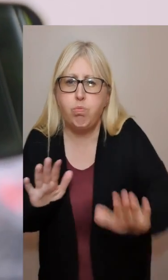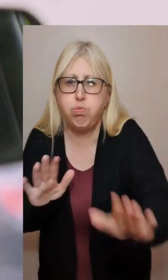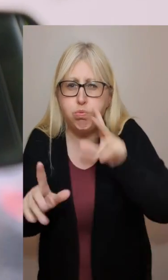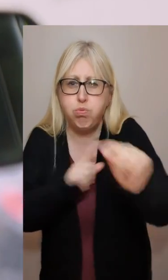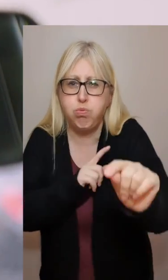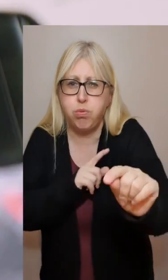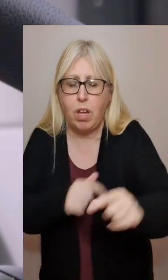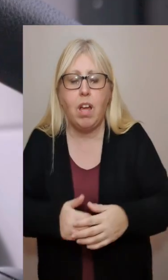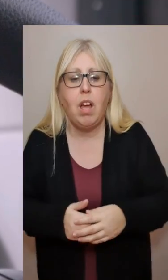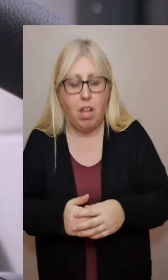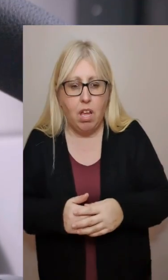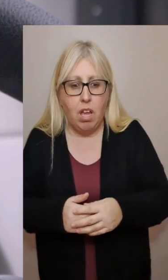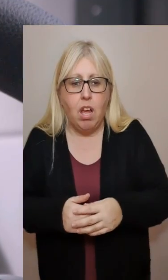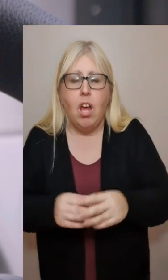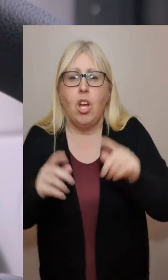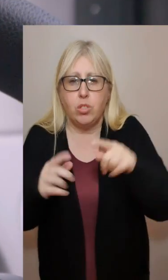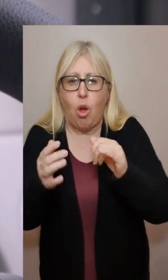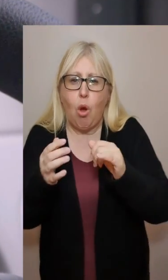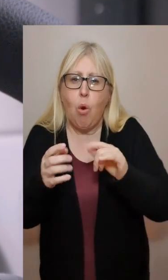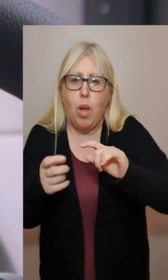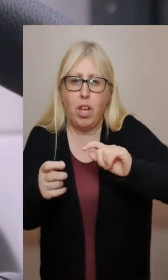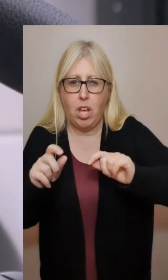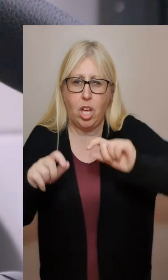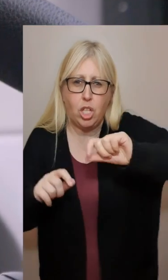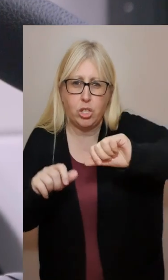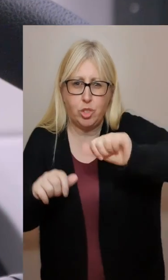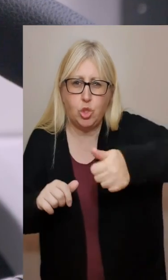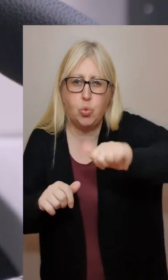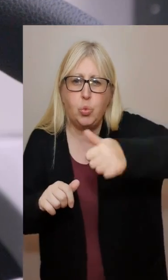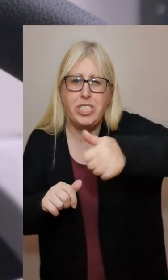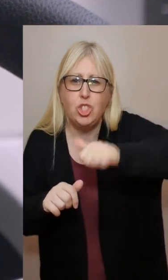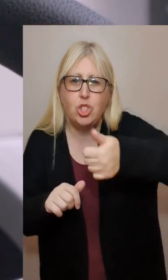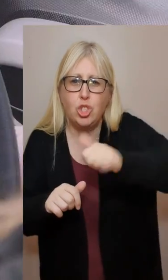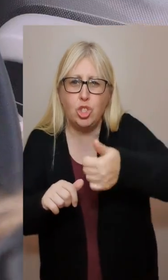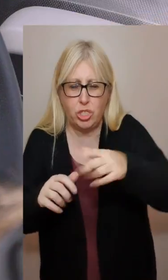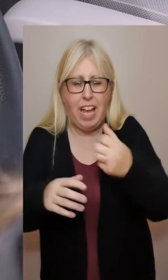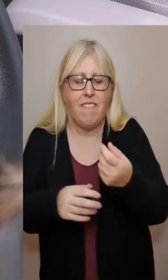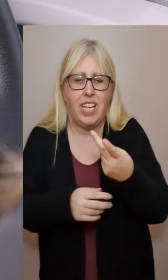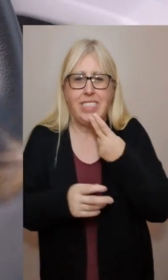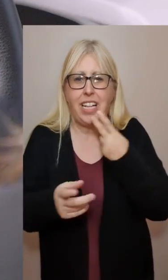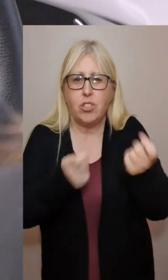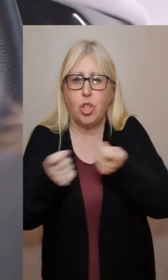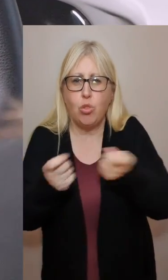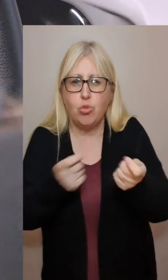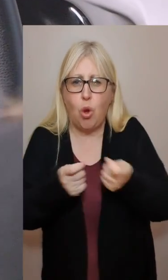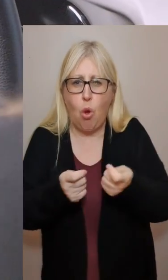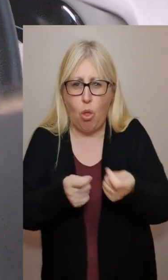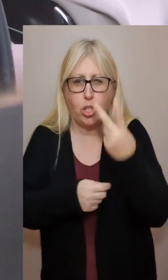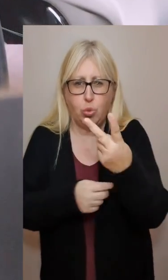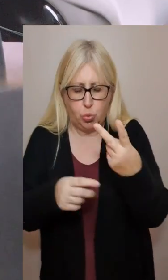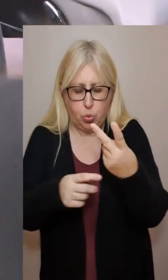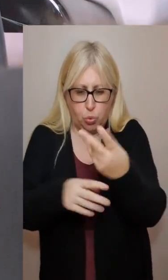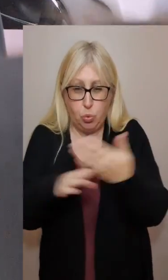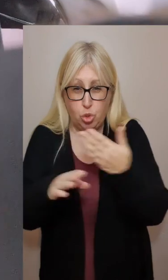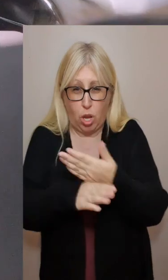switching unit is what we call a secondary control unit, and that basically has two functions. So number